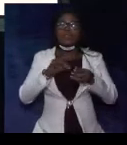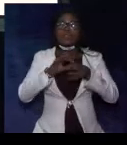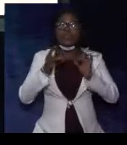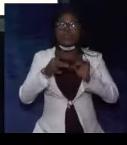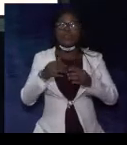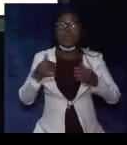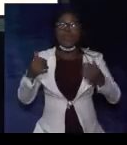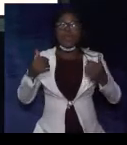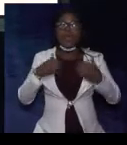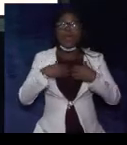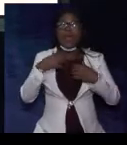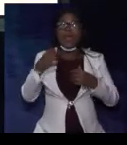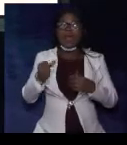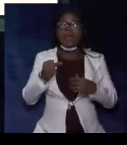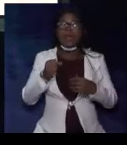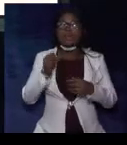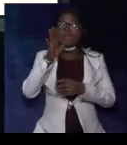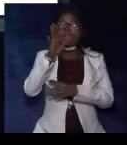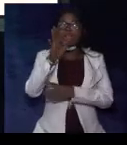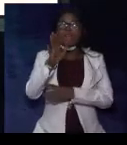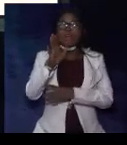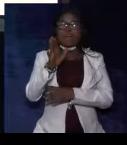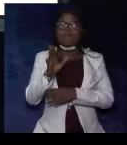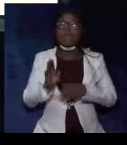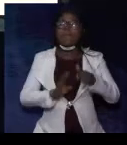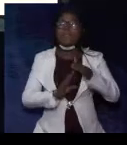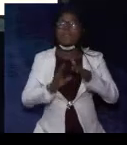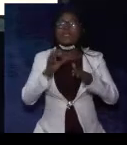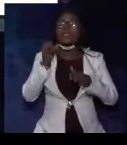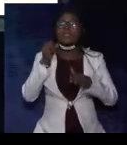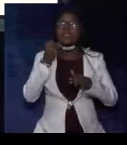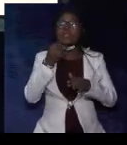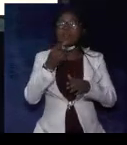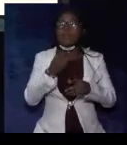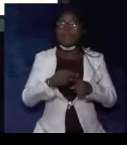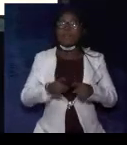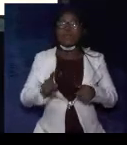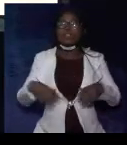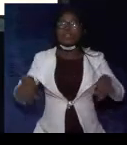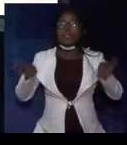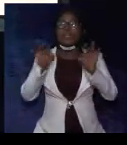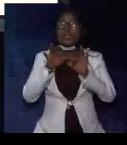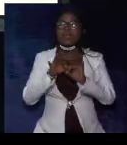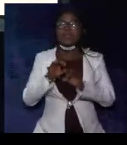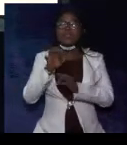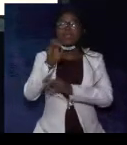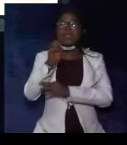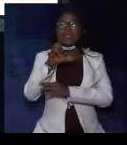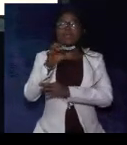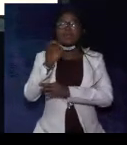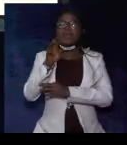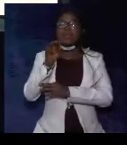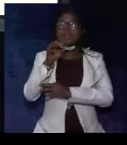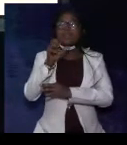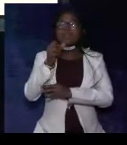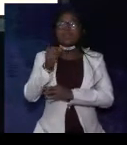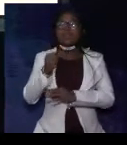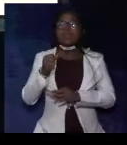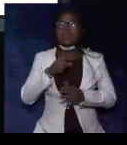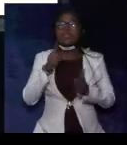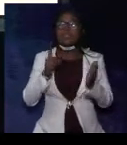A story has 5 basic but important elements. These 5 components are